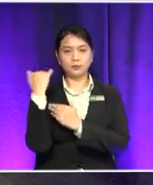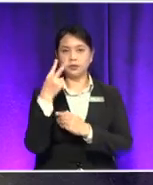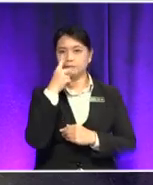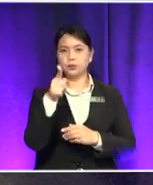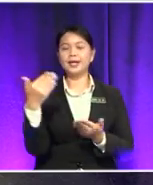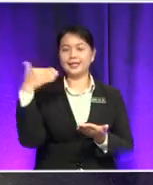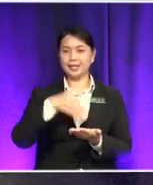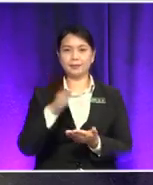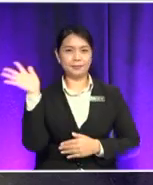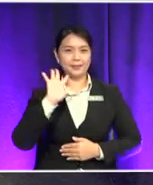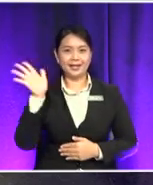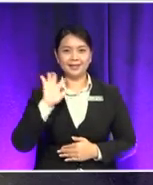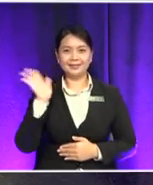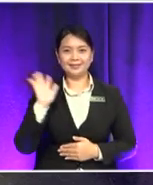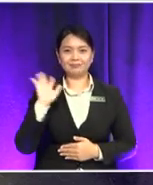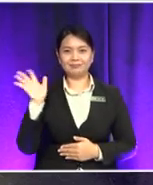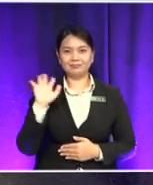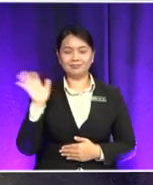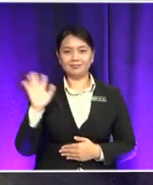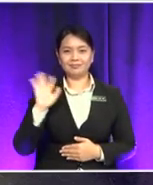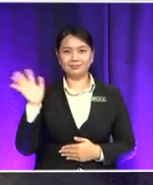everyone. Bye.